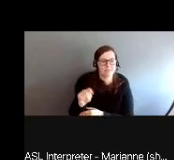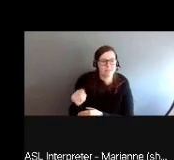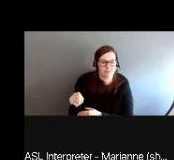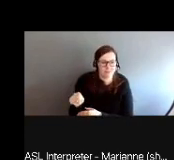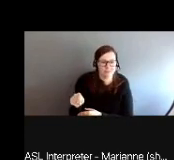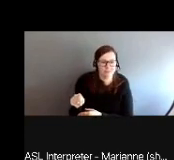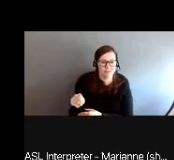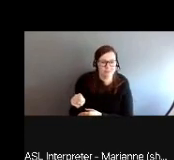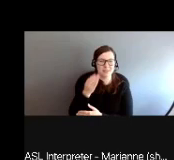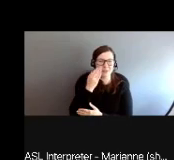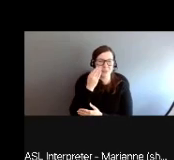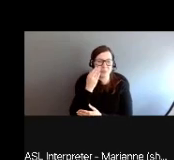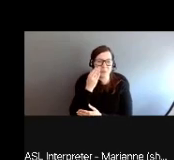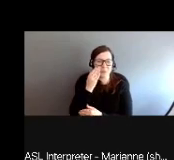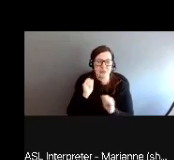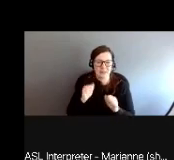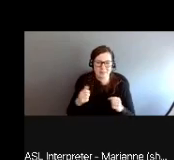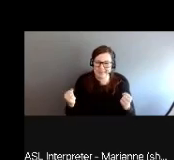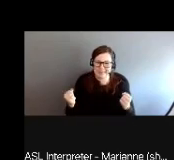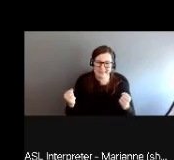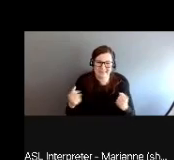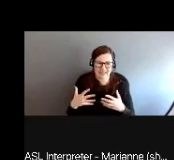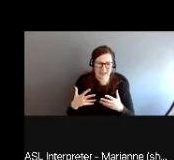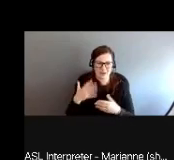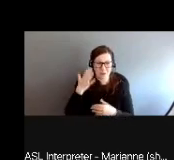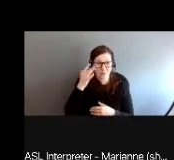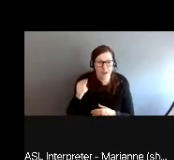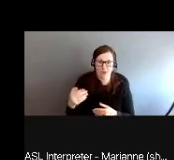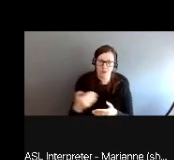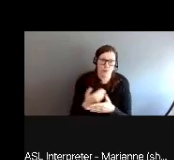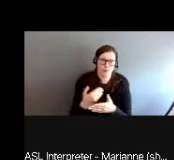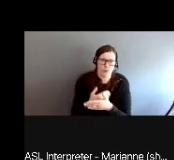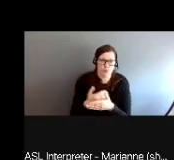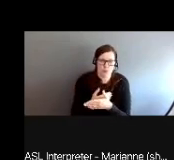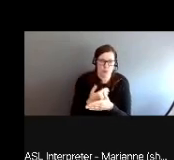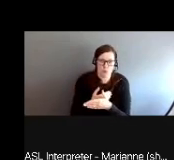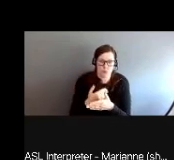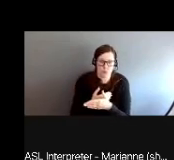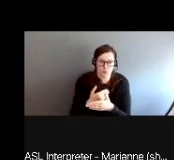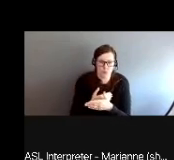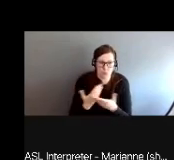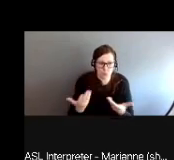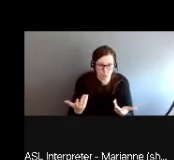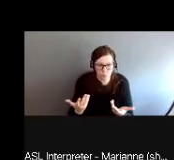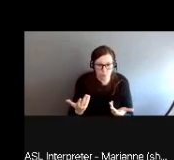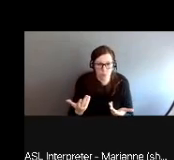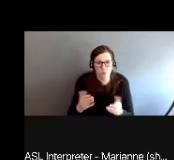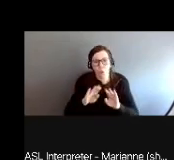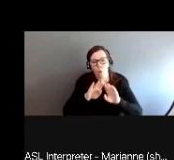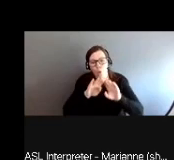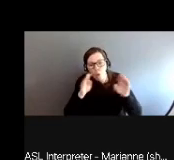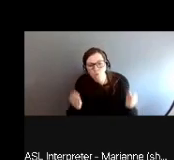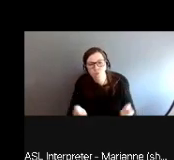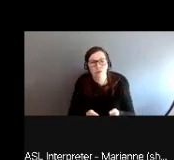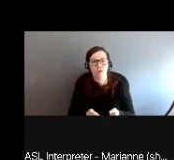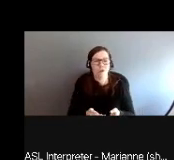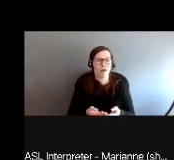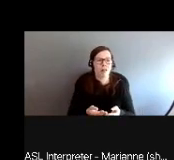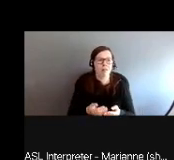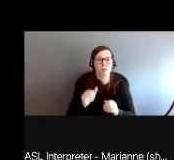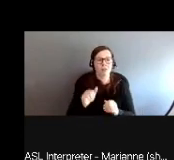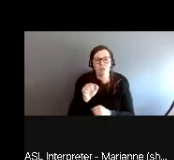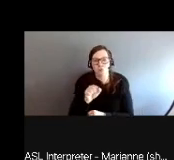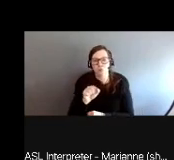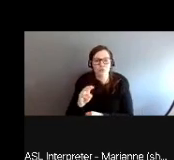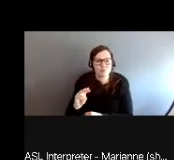bit scary. Just because it's new. I think, if we talk about social media overall and tools we have been using, we know